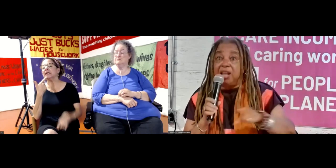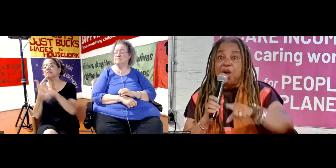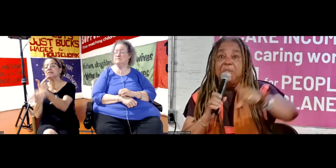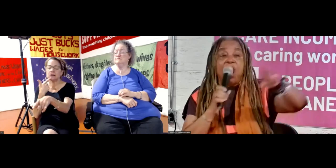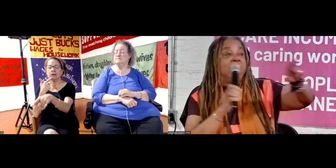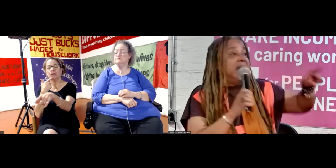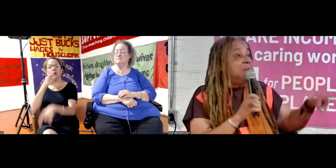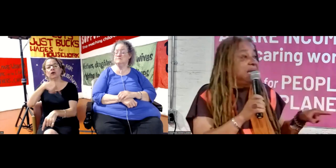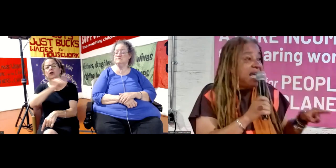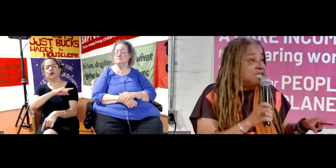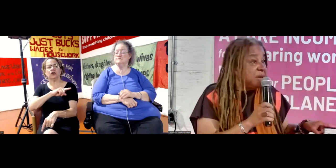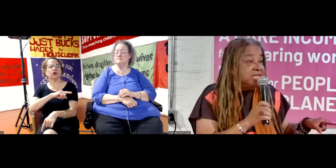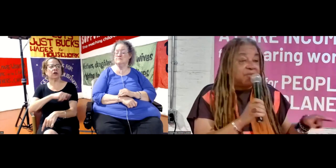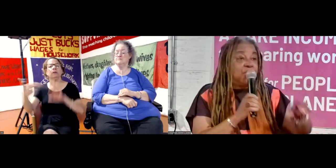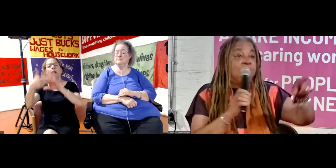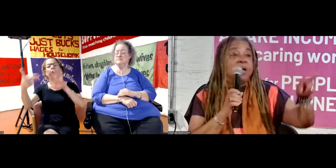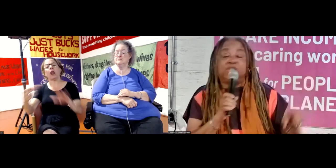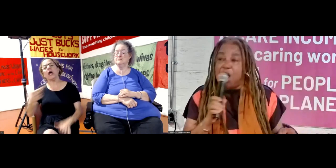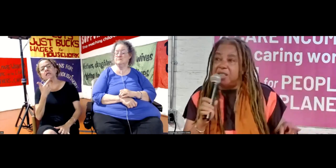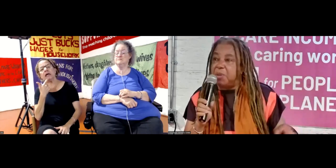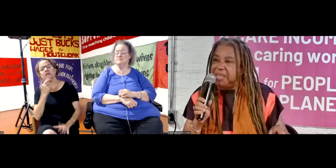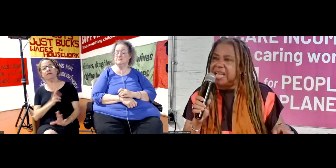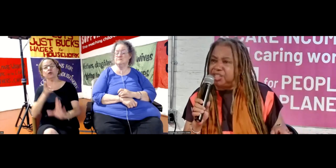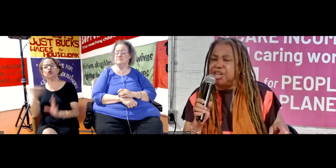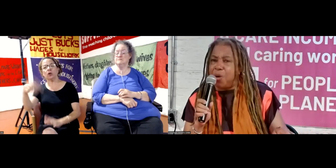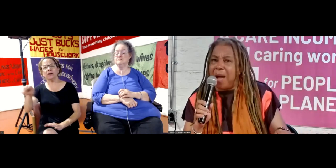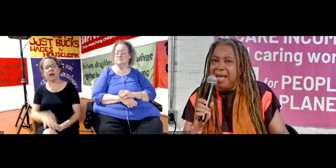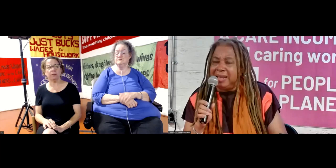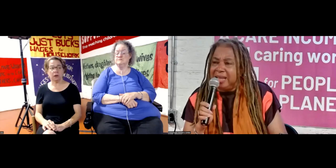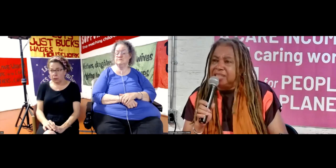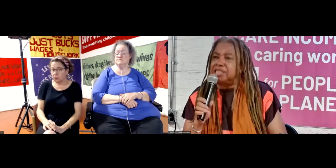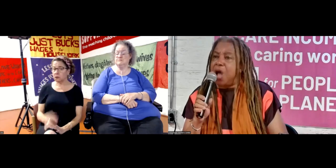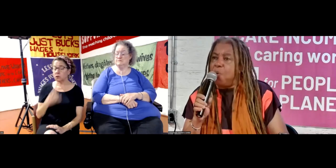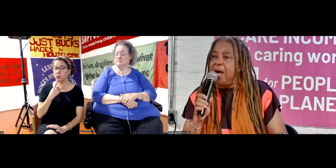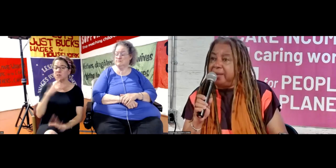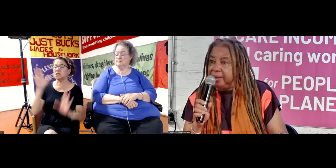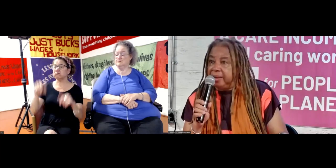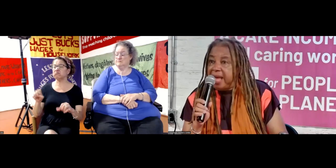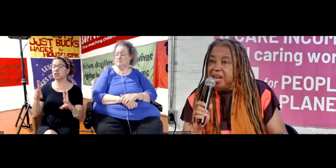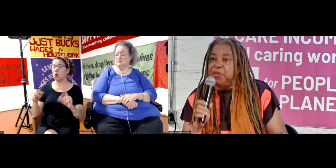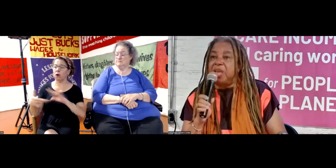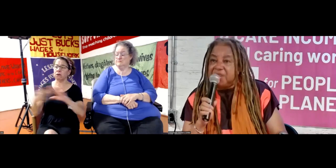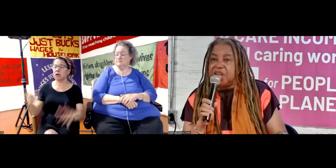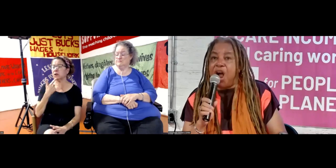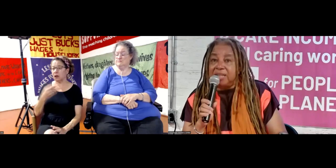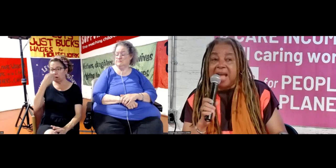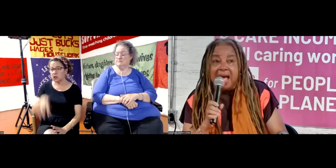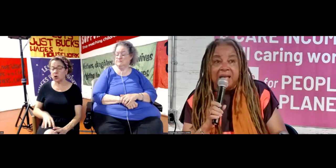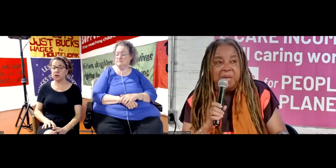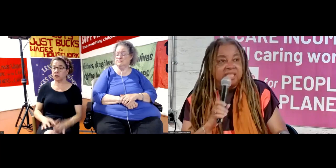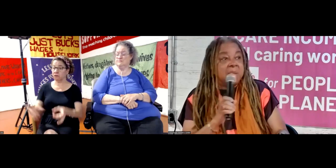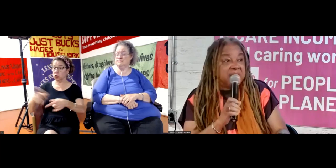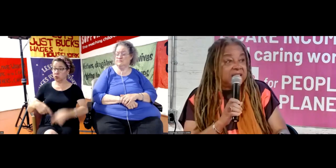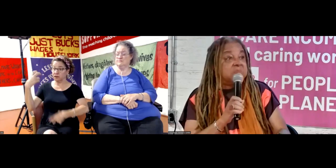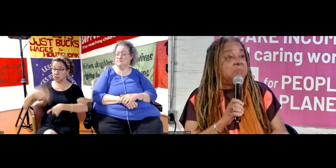you all are going to be all labeled lesbians if you go and join them. And he says, you know what? So what? And if you give us a hard